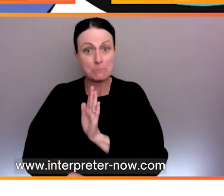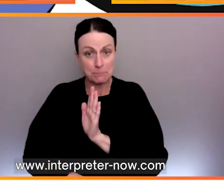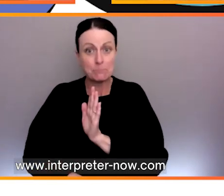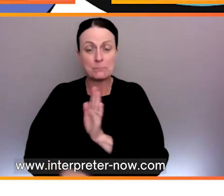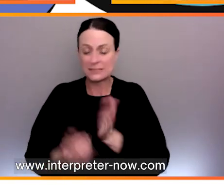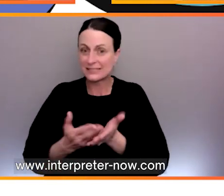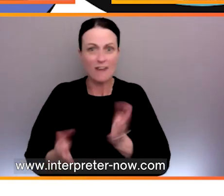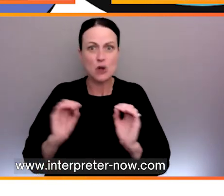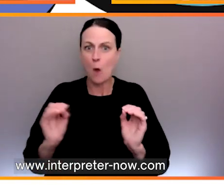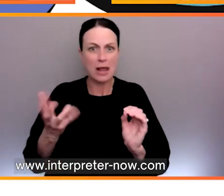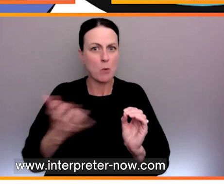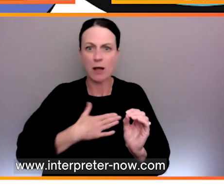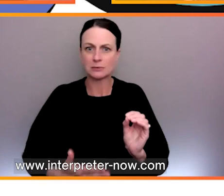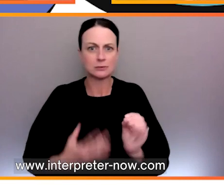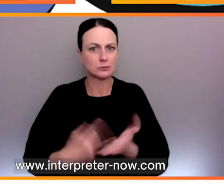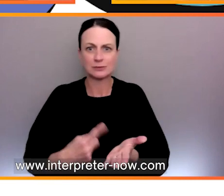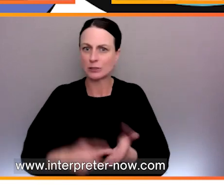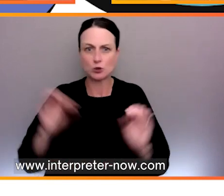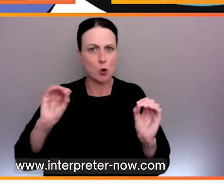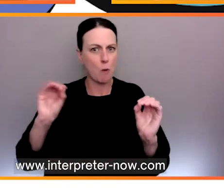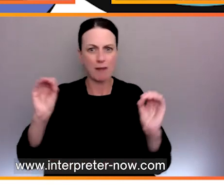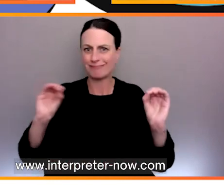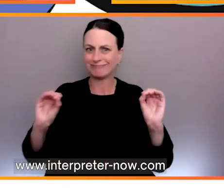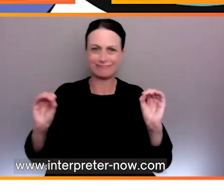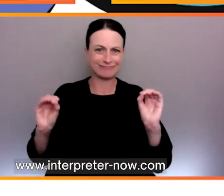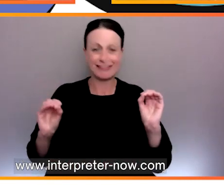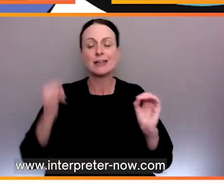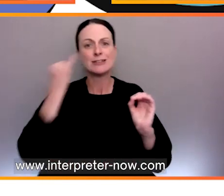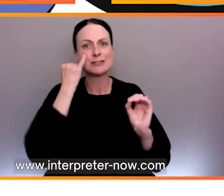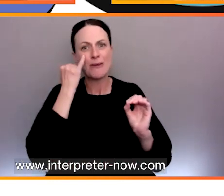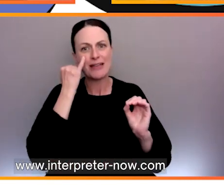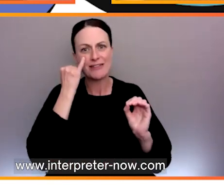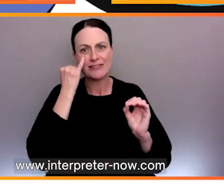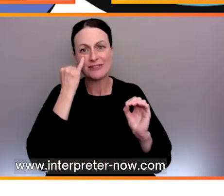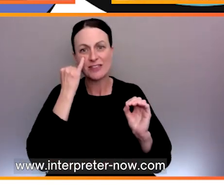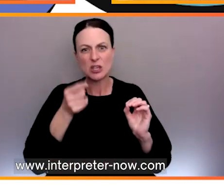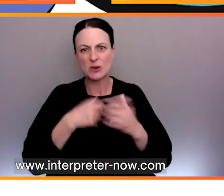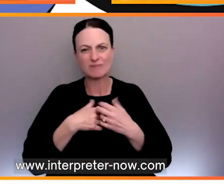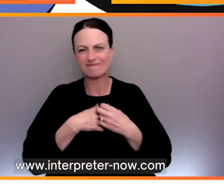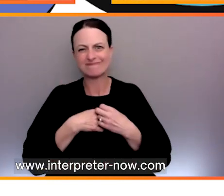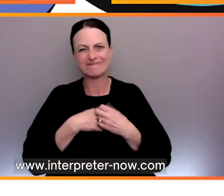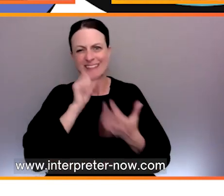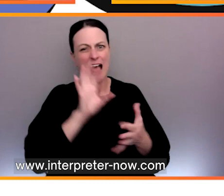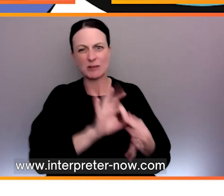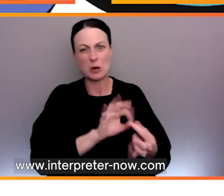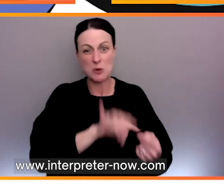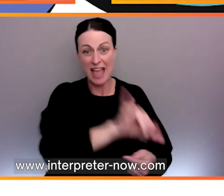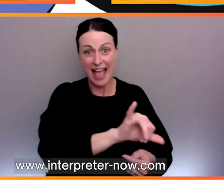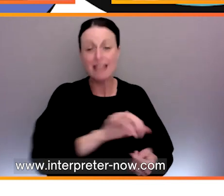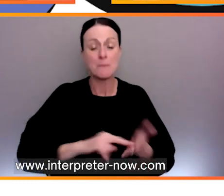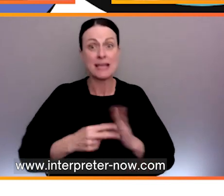you're not associated with it, it's much easier to ask those questions. On a scale of 1 to 10,